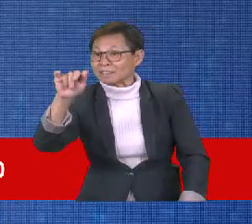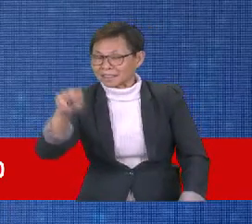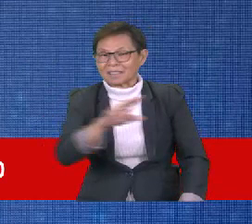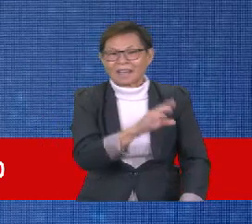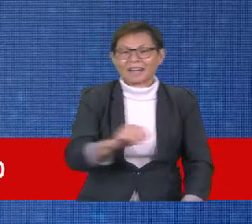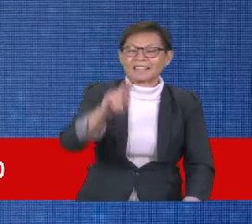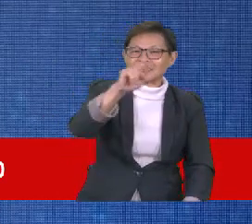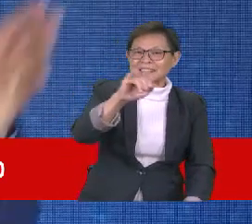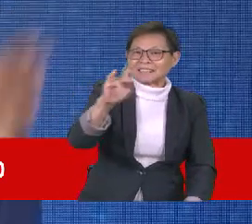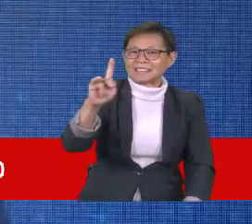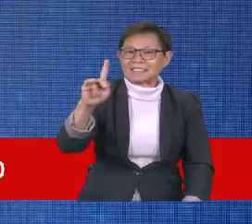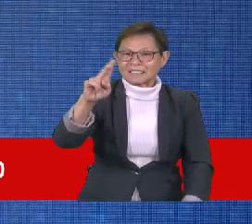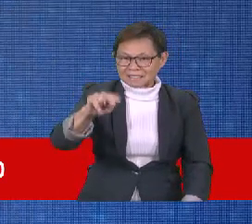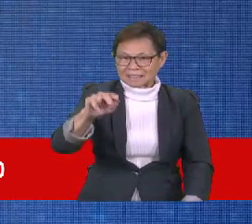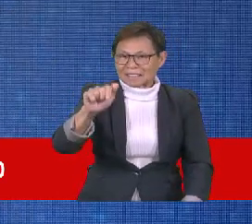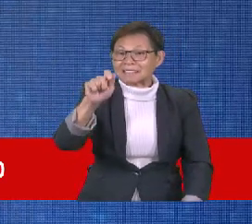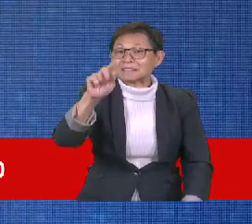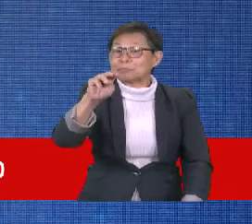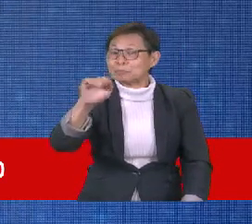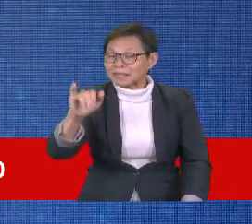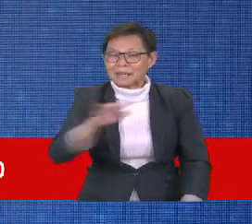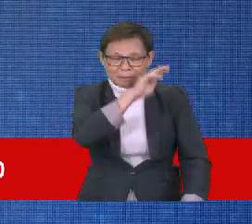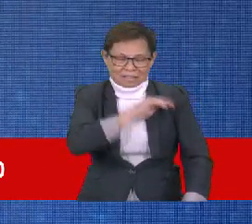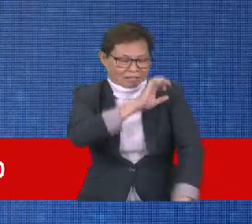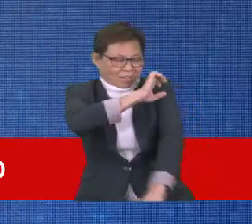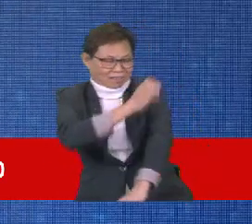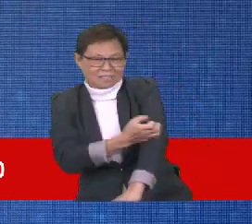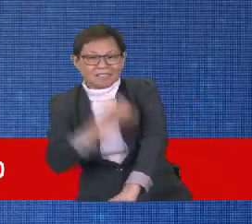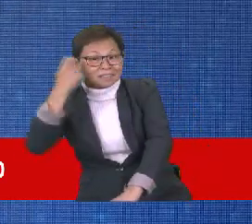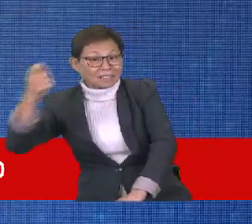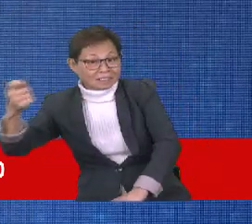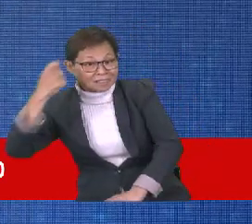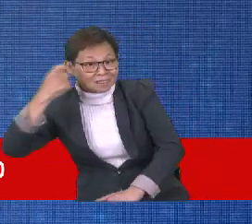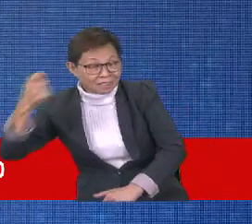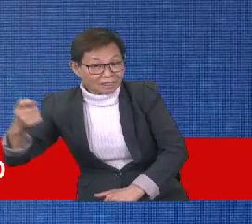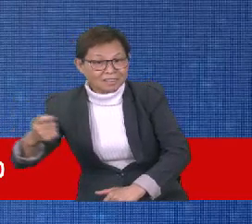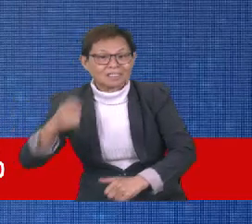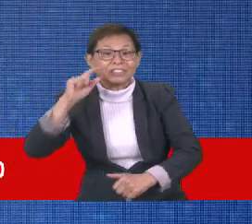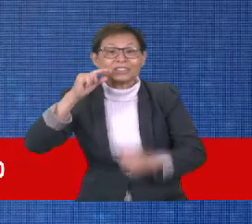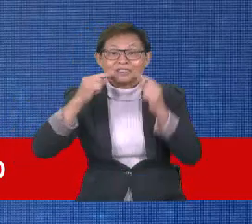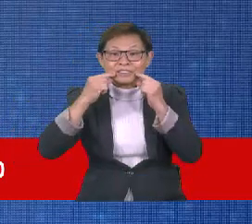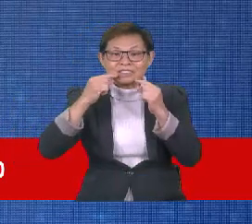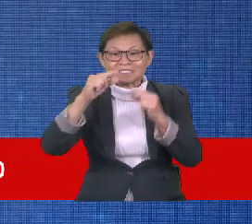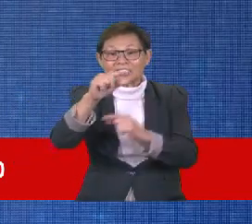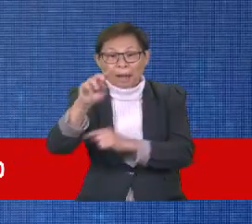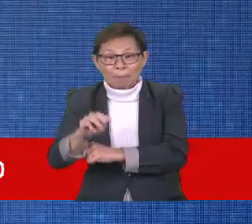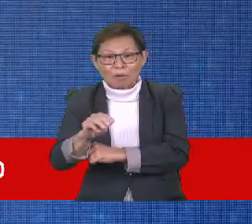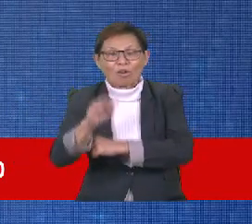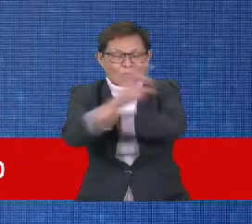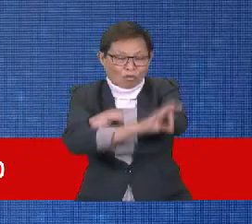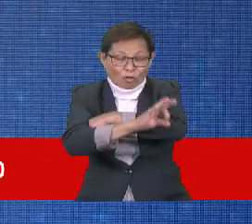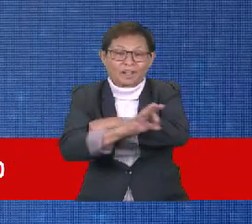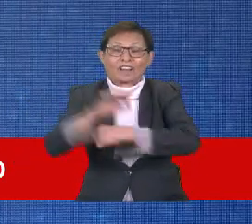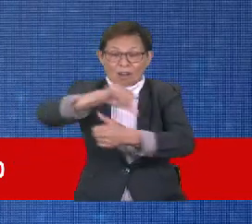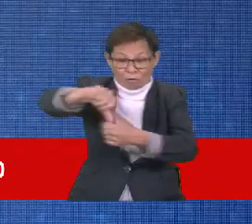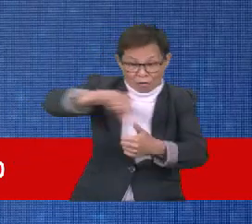Nick Nazmi, Minister of Energy, the Secretary General of the Ministry of Home Affairs, Foreign Affairs, and